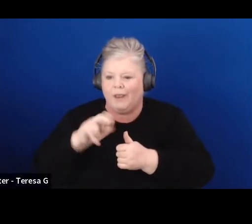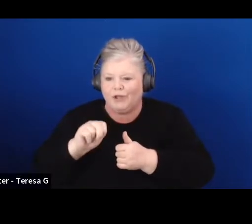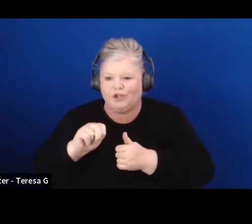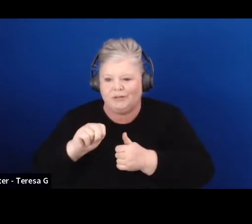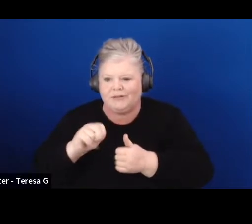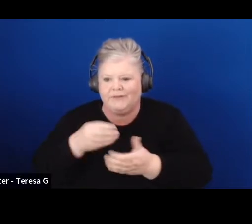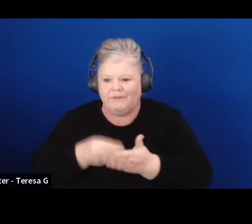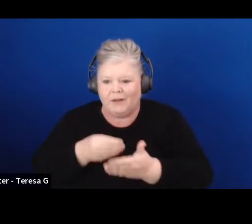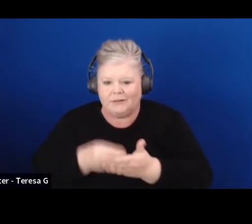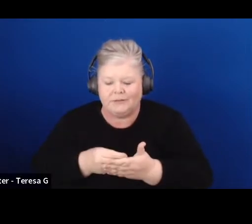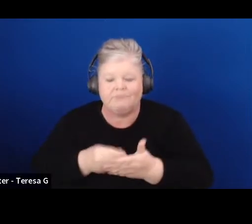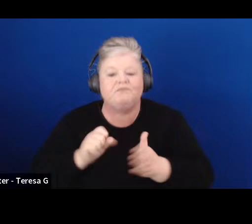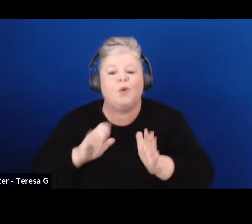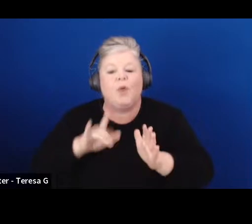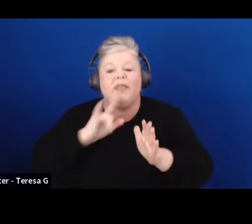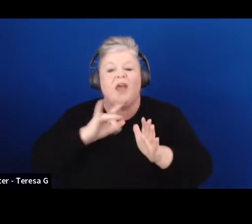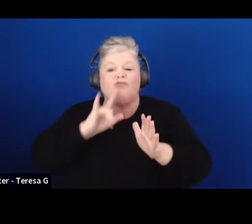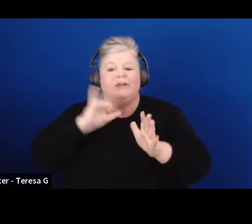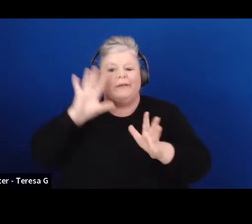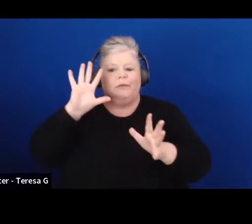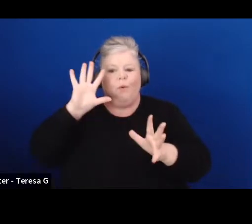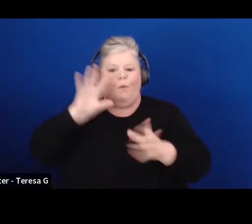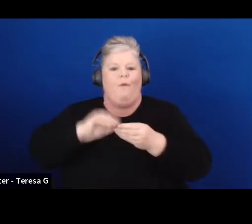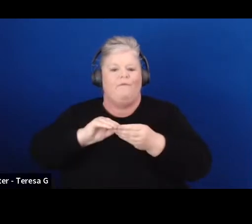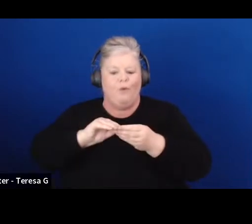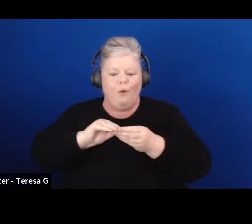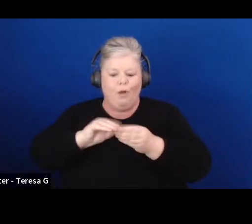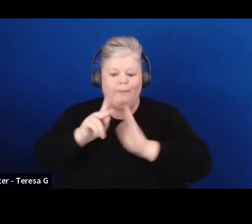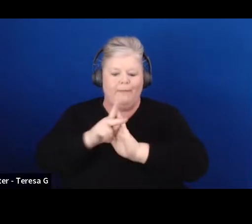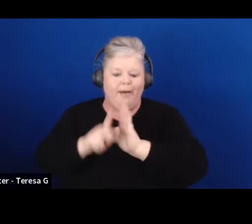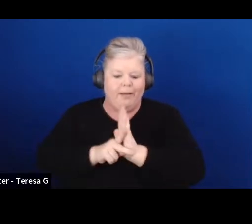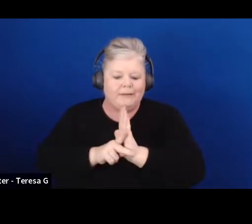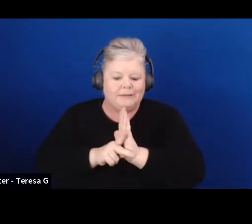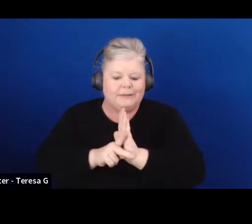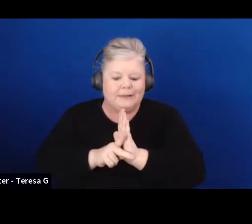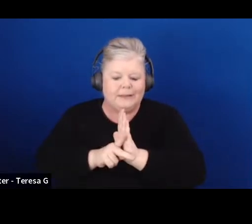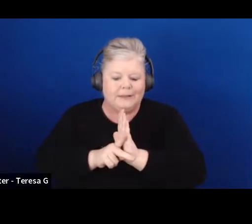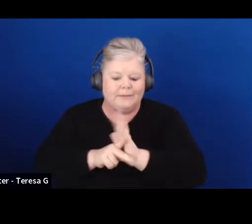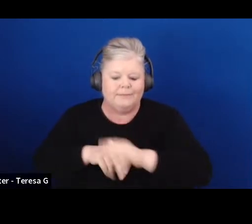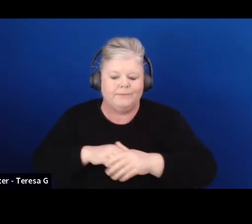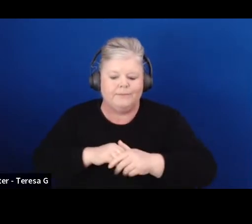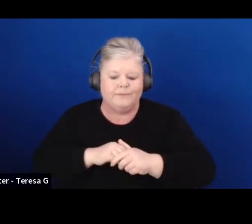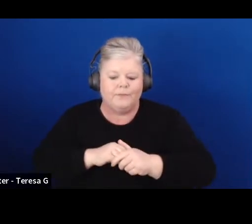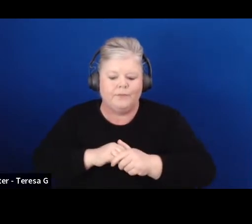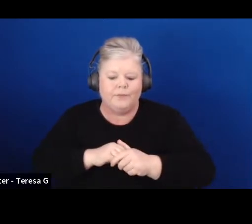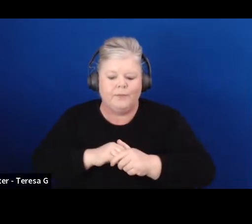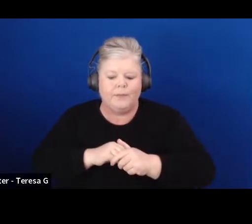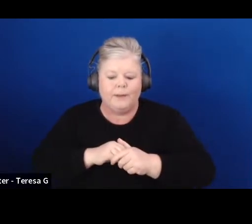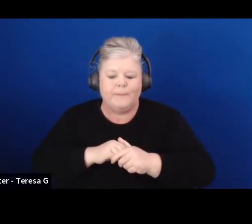uh, overall political policy angle right now.